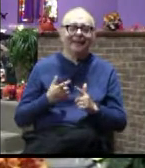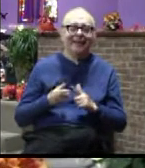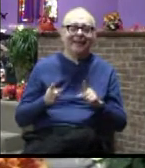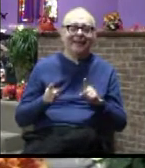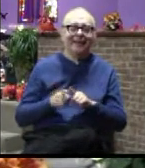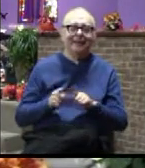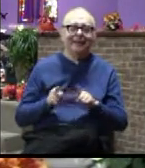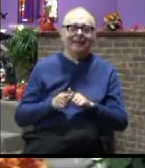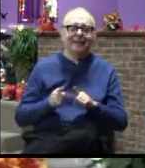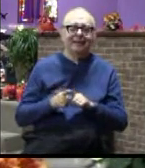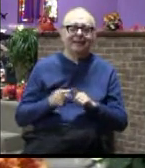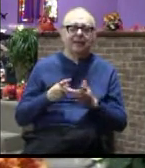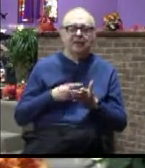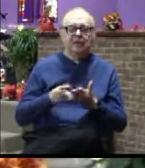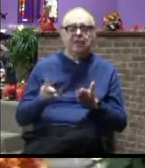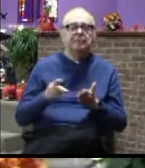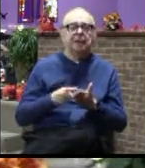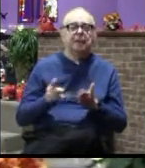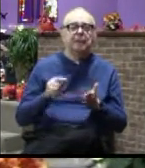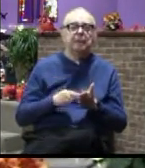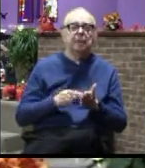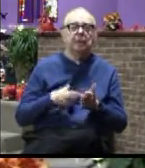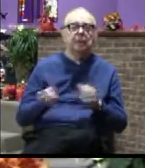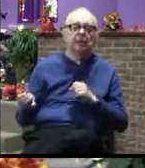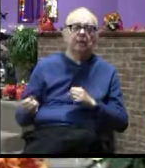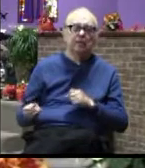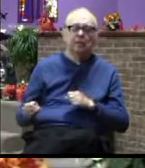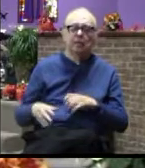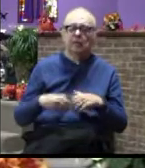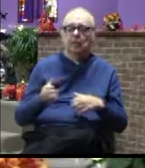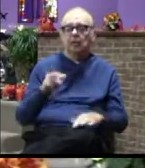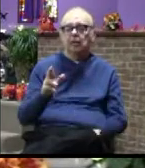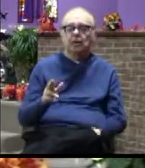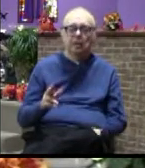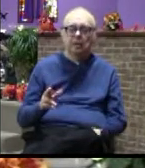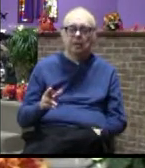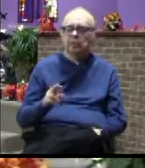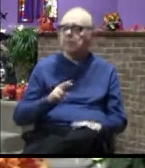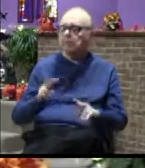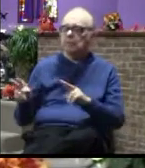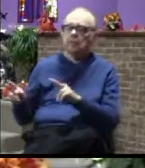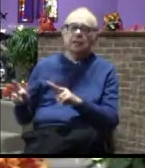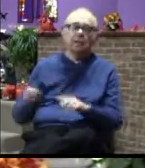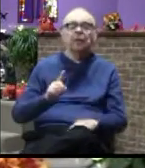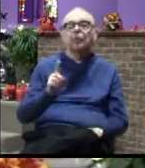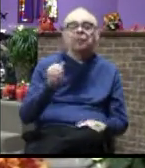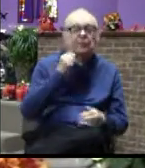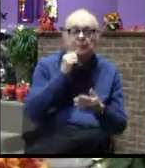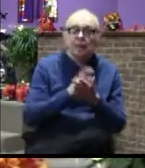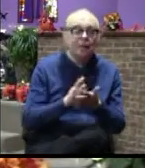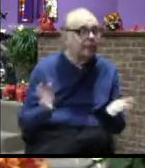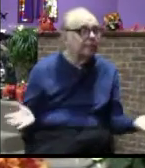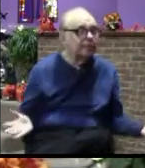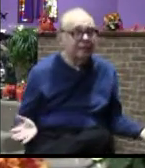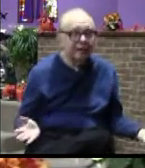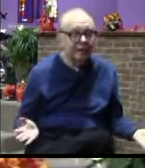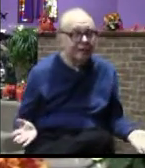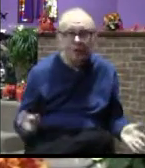And then it's like, let's pay the check and let's go. And you get out in the car and you look around and where's she at?